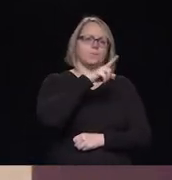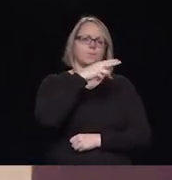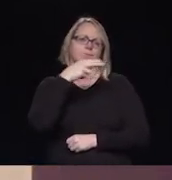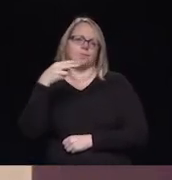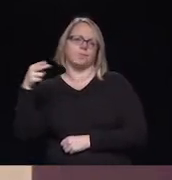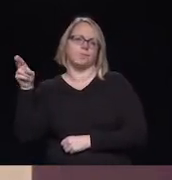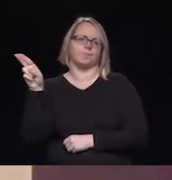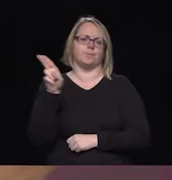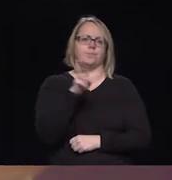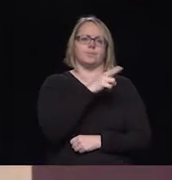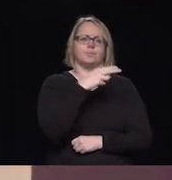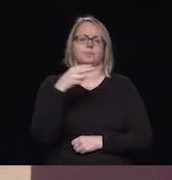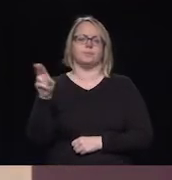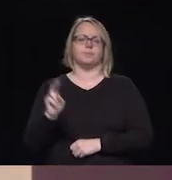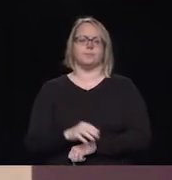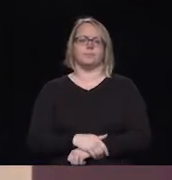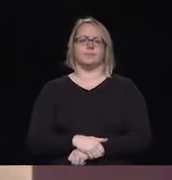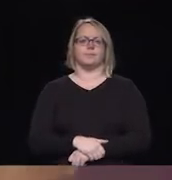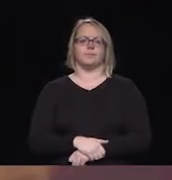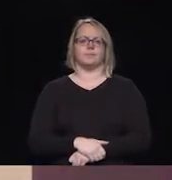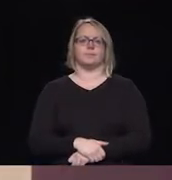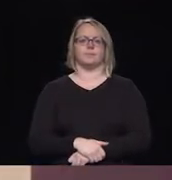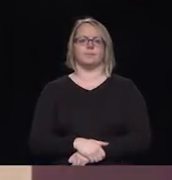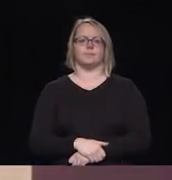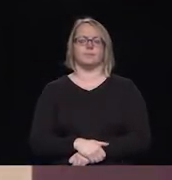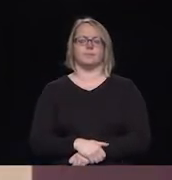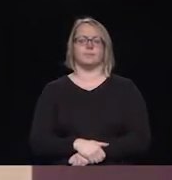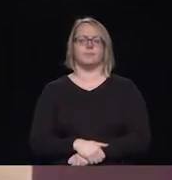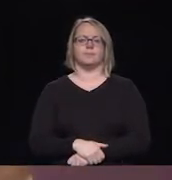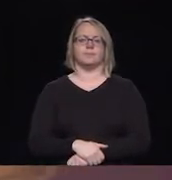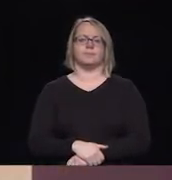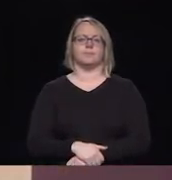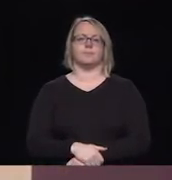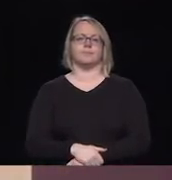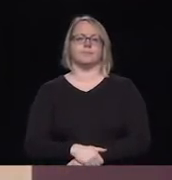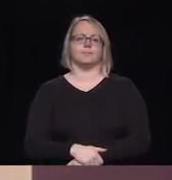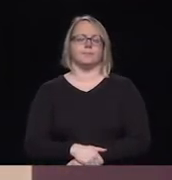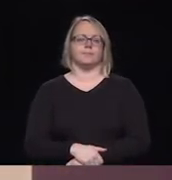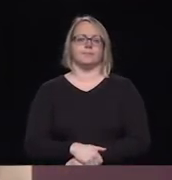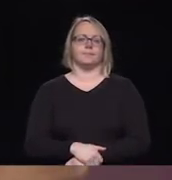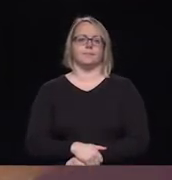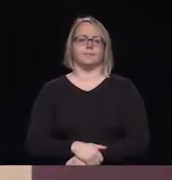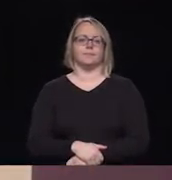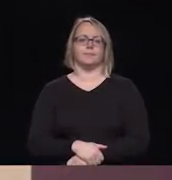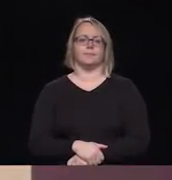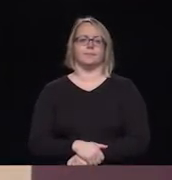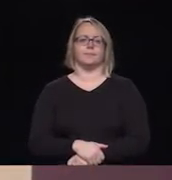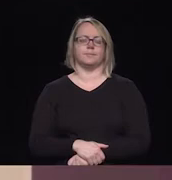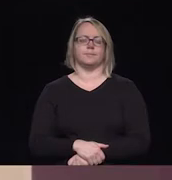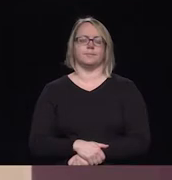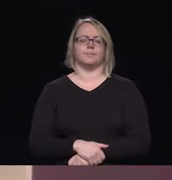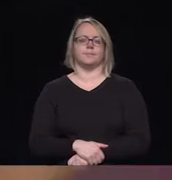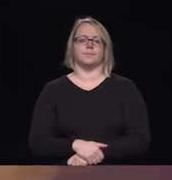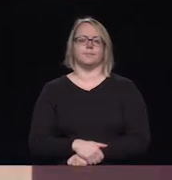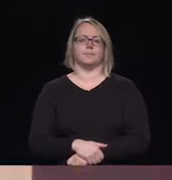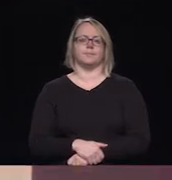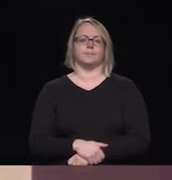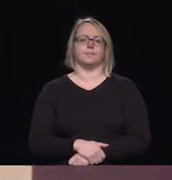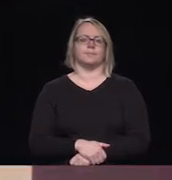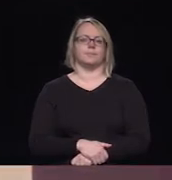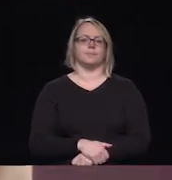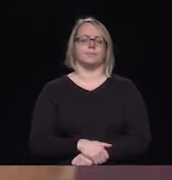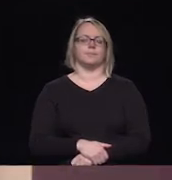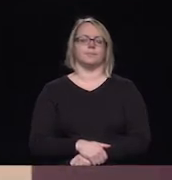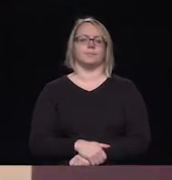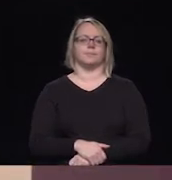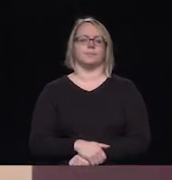Just keep going and going until it's smooth. Now I have a nice medium to light